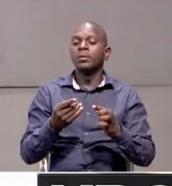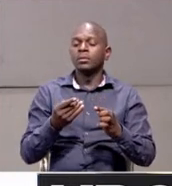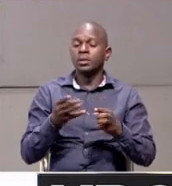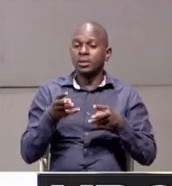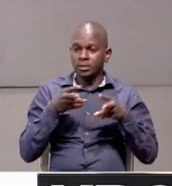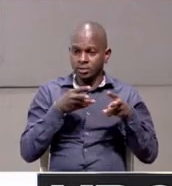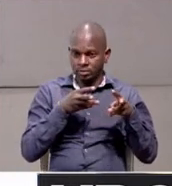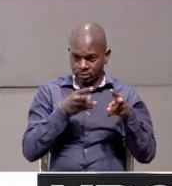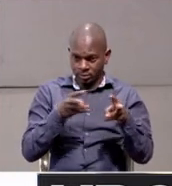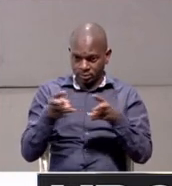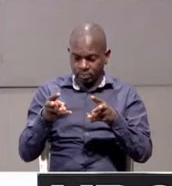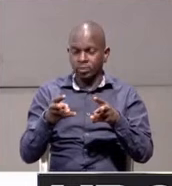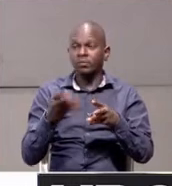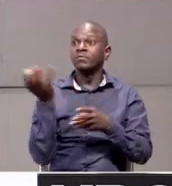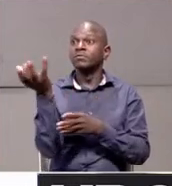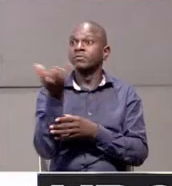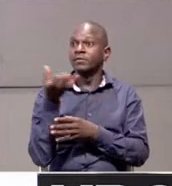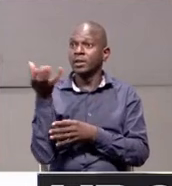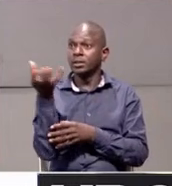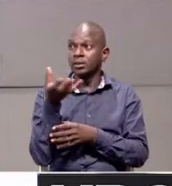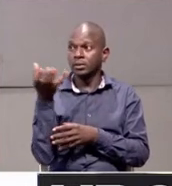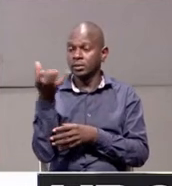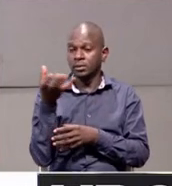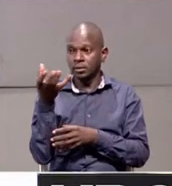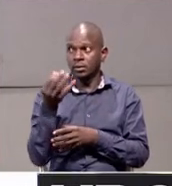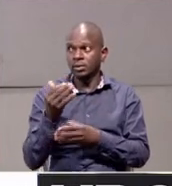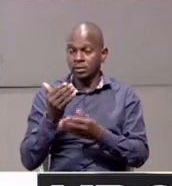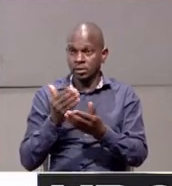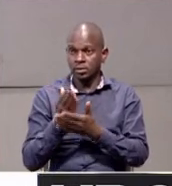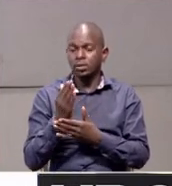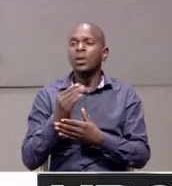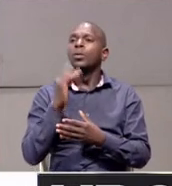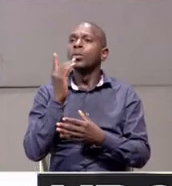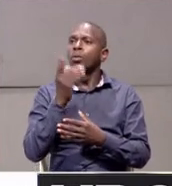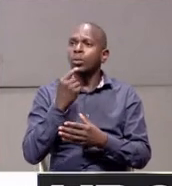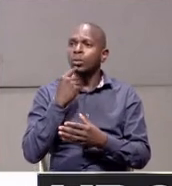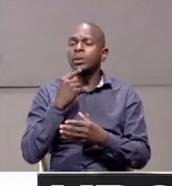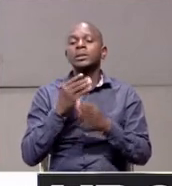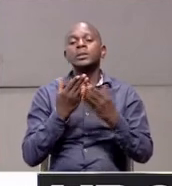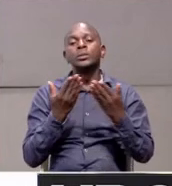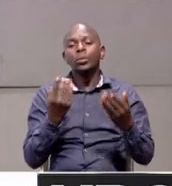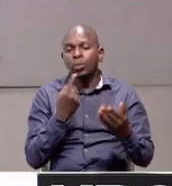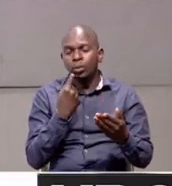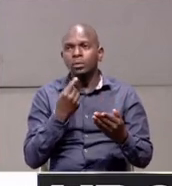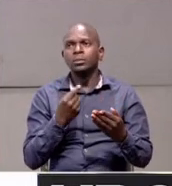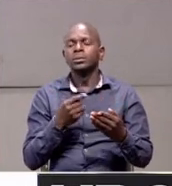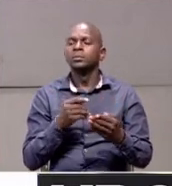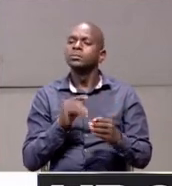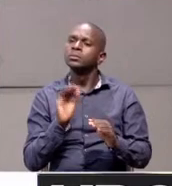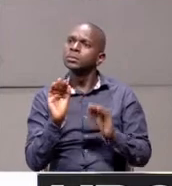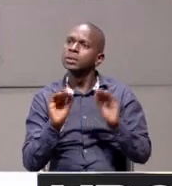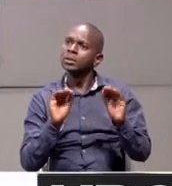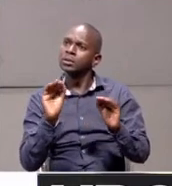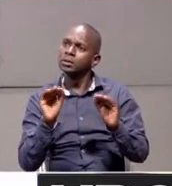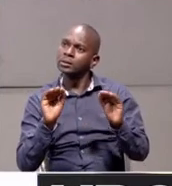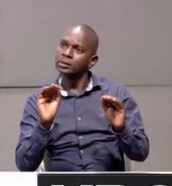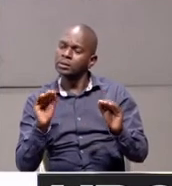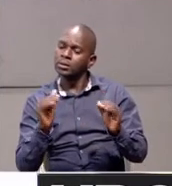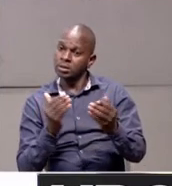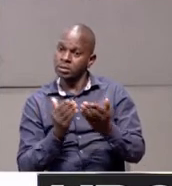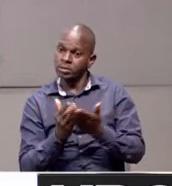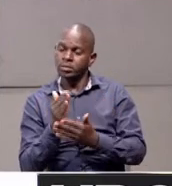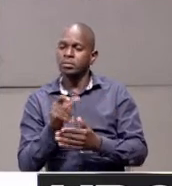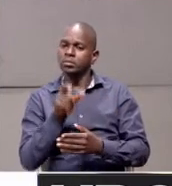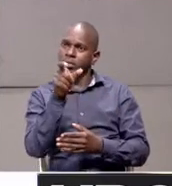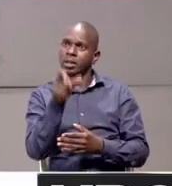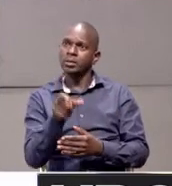a vetting system. Now, that vetting system exactly knows who is who. That's what we consulted, and they don't know. The real person is not